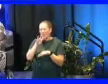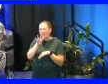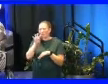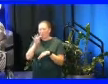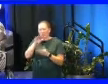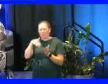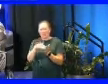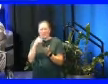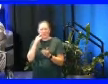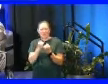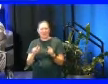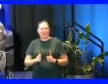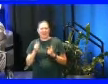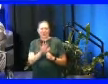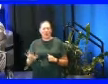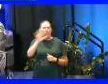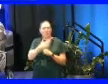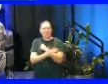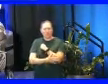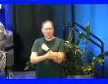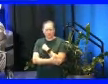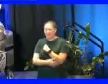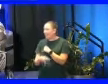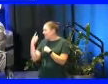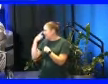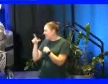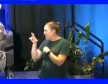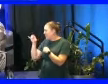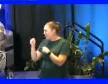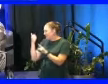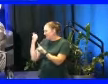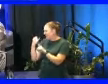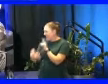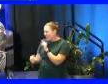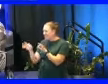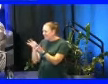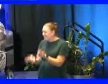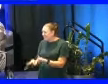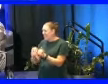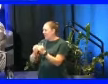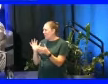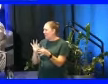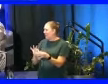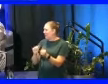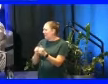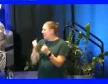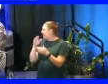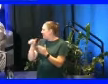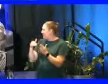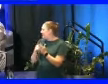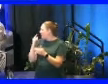Independent Living across the country. So Lewis, if you could close us out on like how you got connected with your local Center for Independent